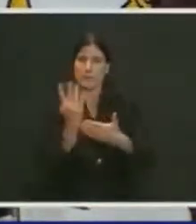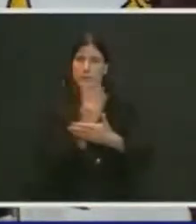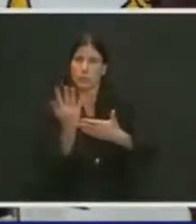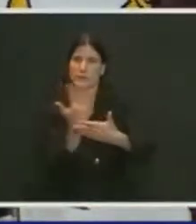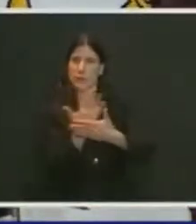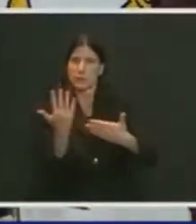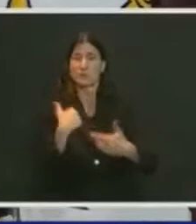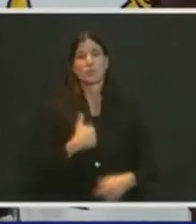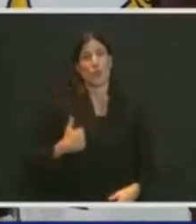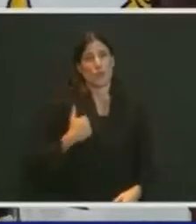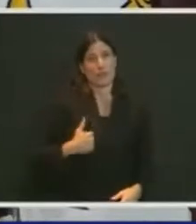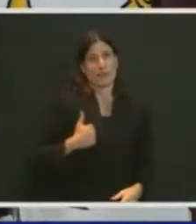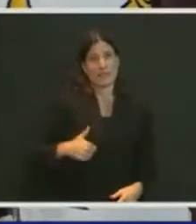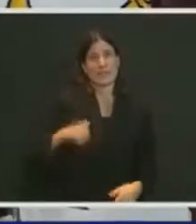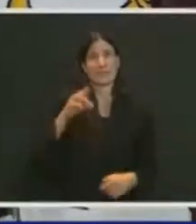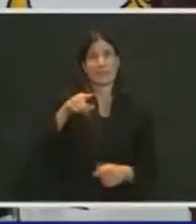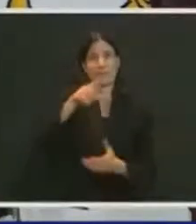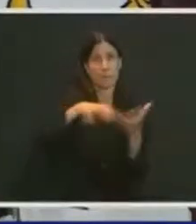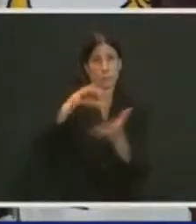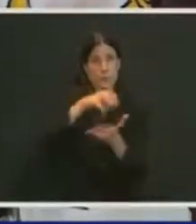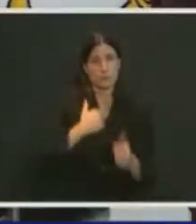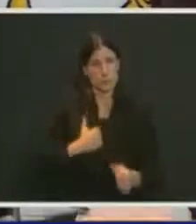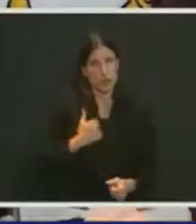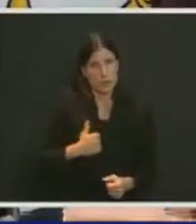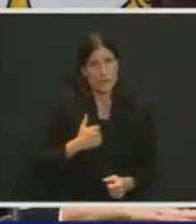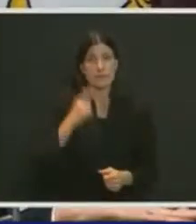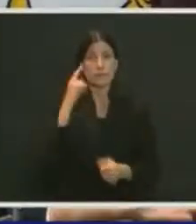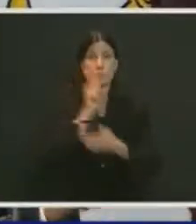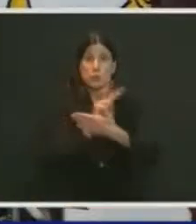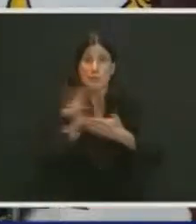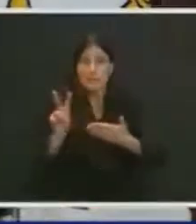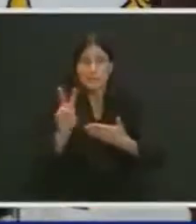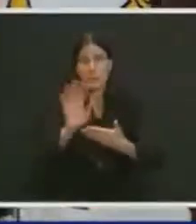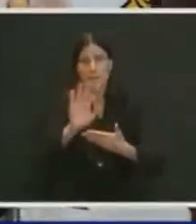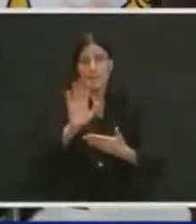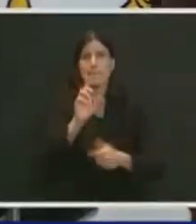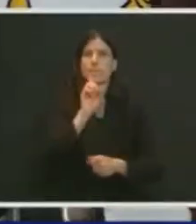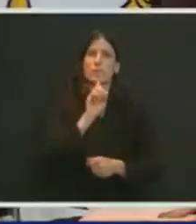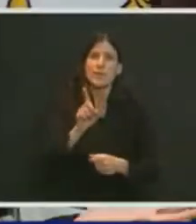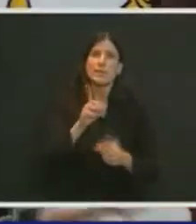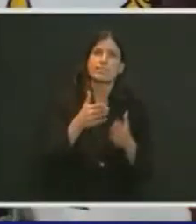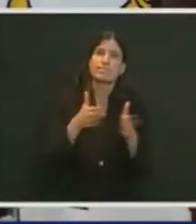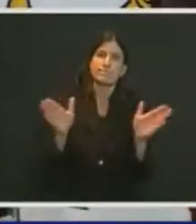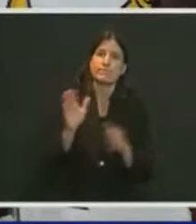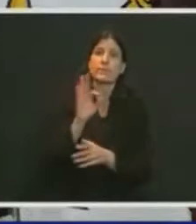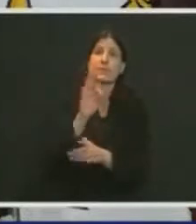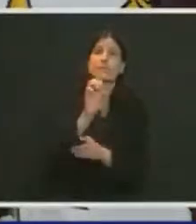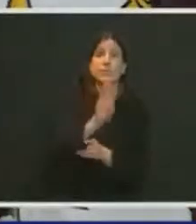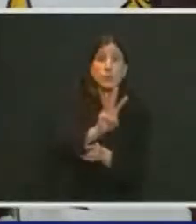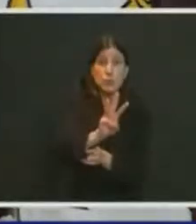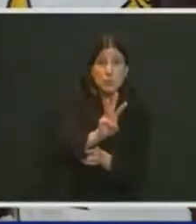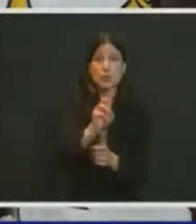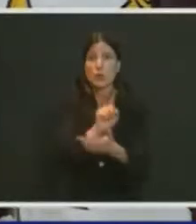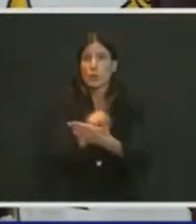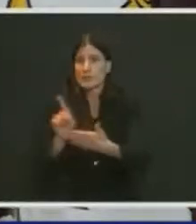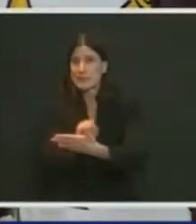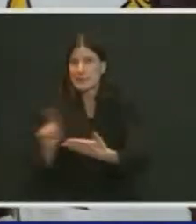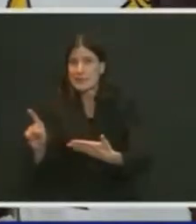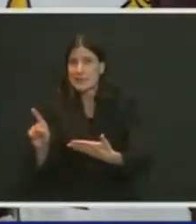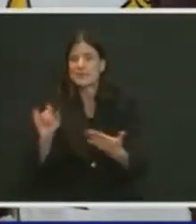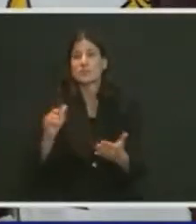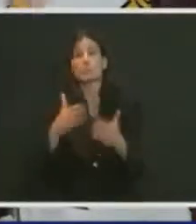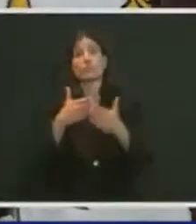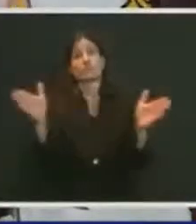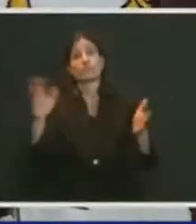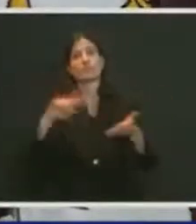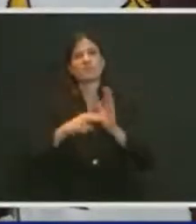if that created confusion. As a rule of thumb, and again, as a rule of thumb, people can assume